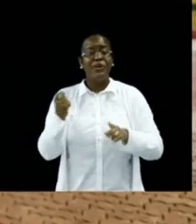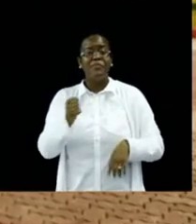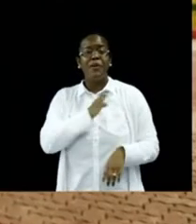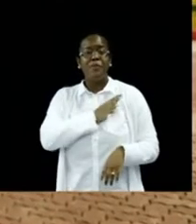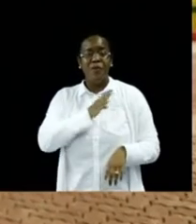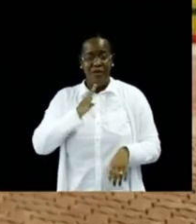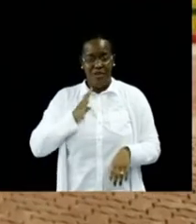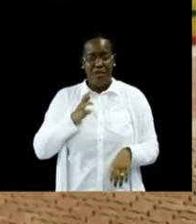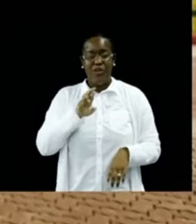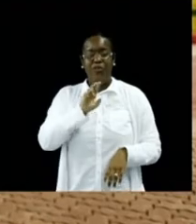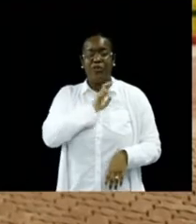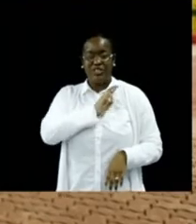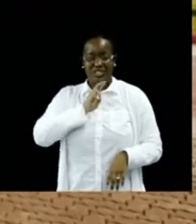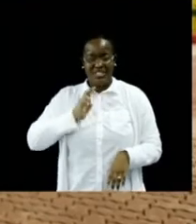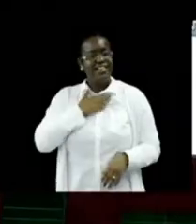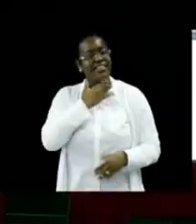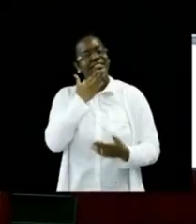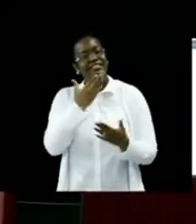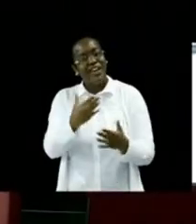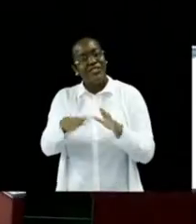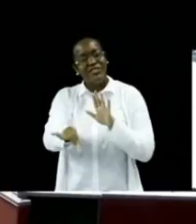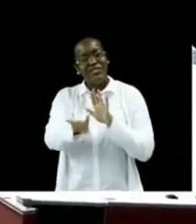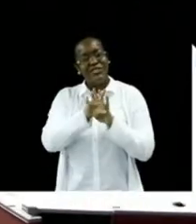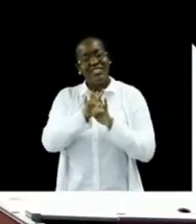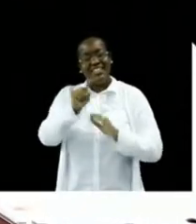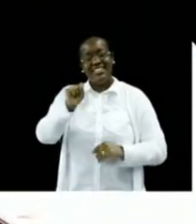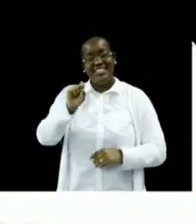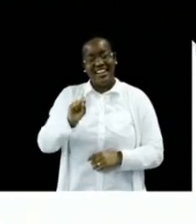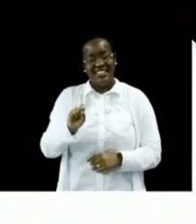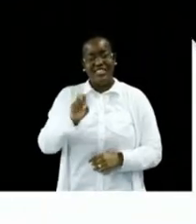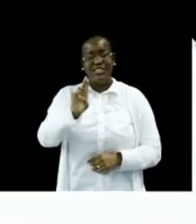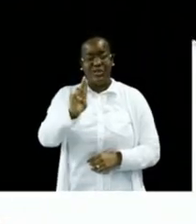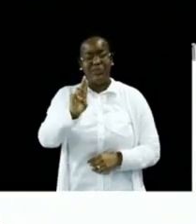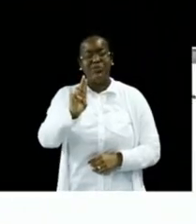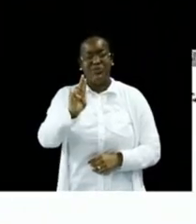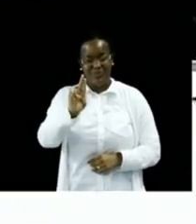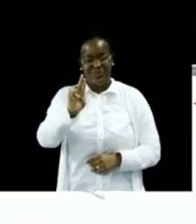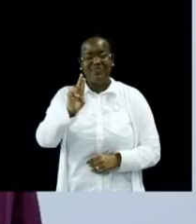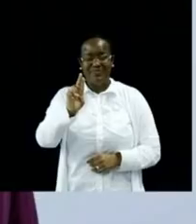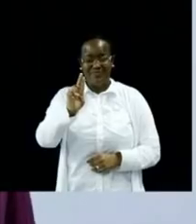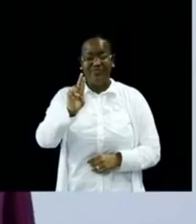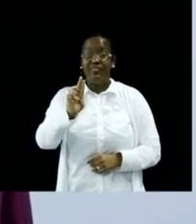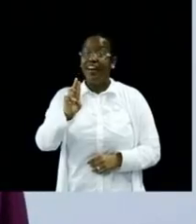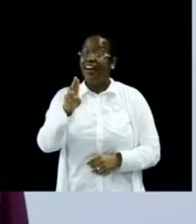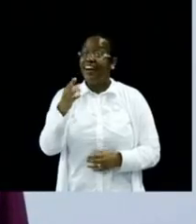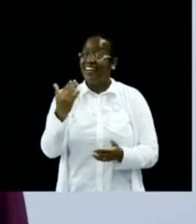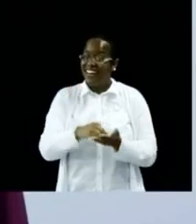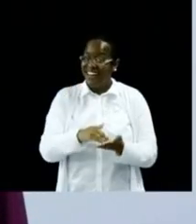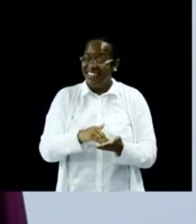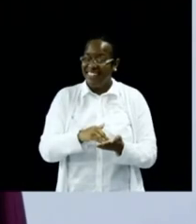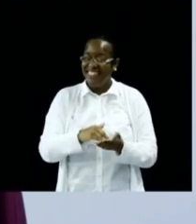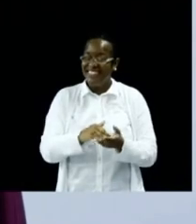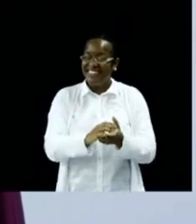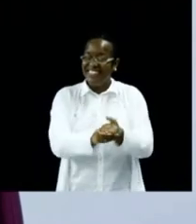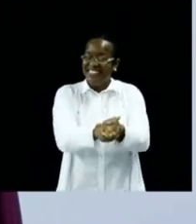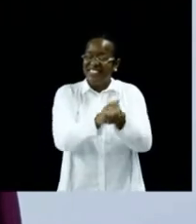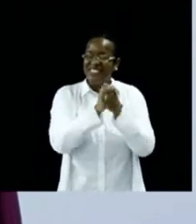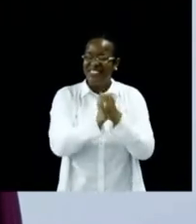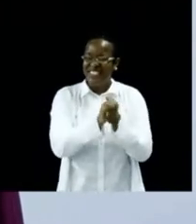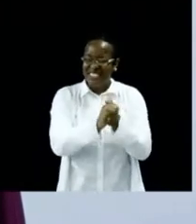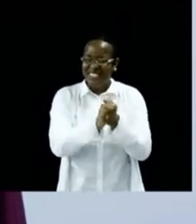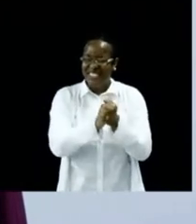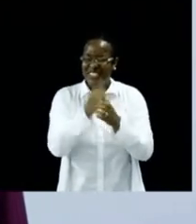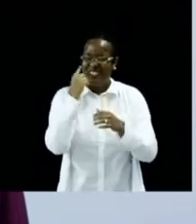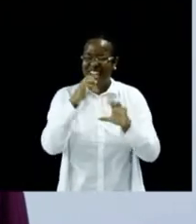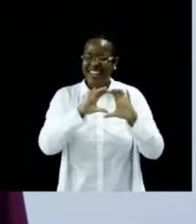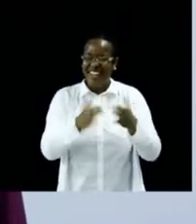Regents, thank you for choosing Texas Southern University. And once again, congratulations to